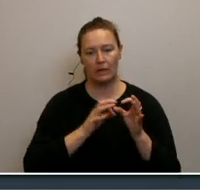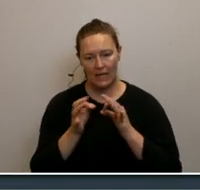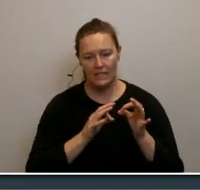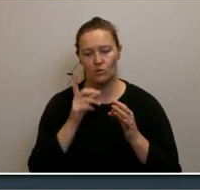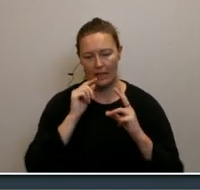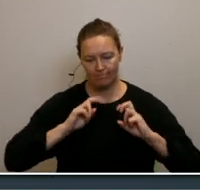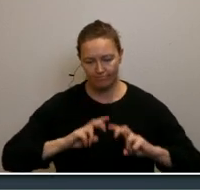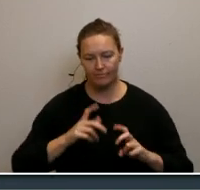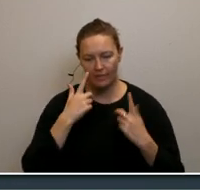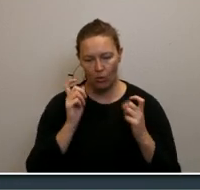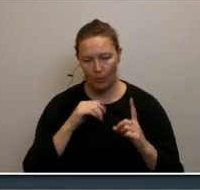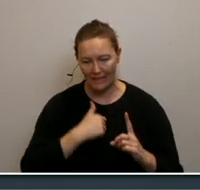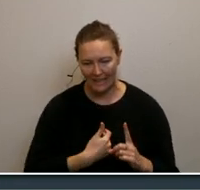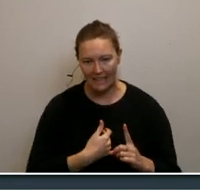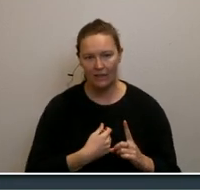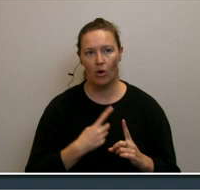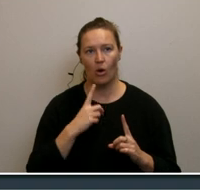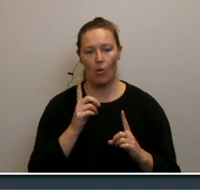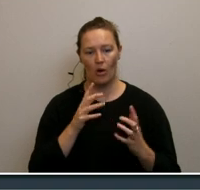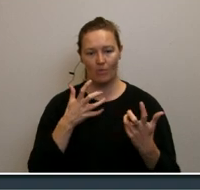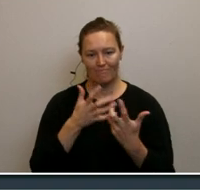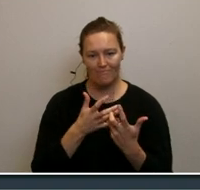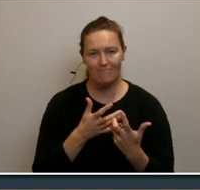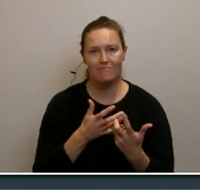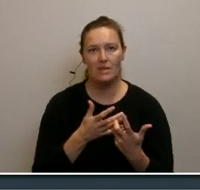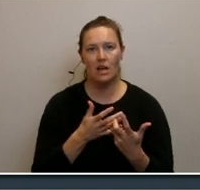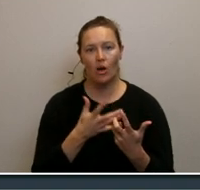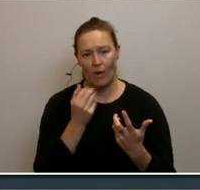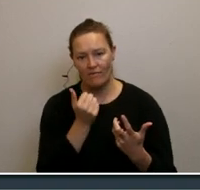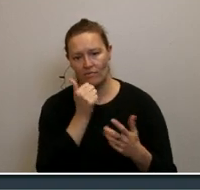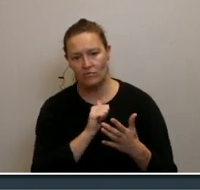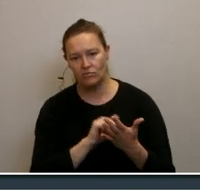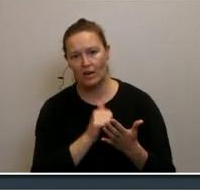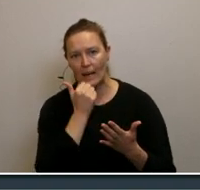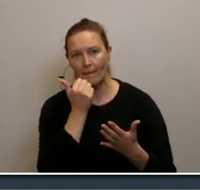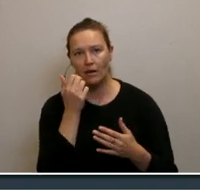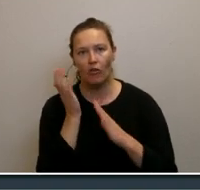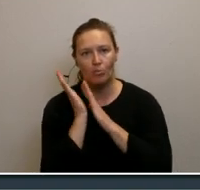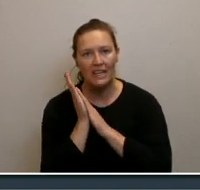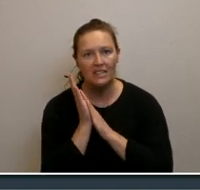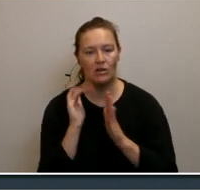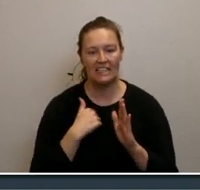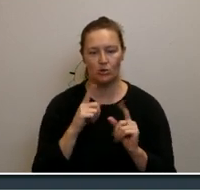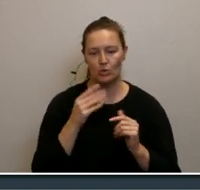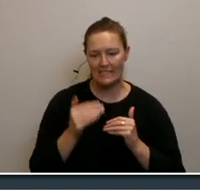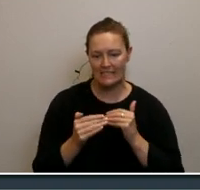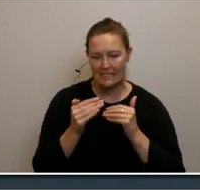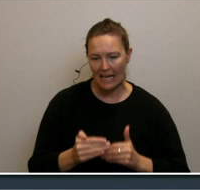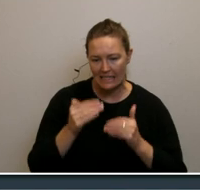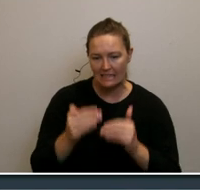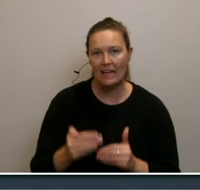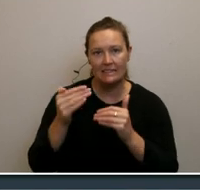actually needed, what is fit for purpose now, are we configuring with the right number of beds, should we be planning this in stages? So,